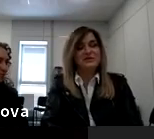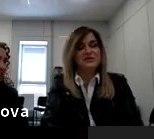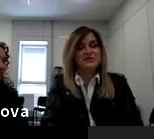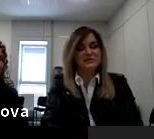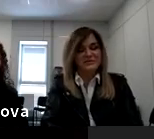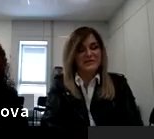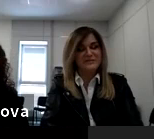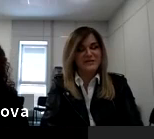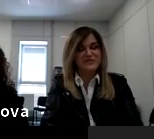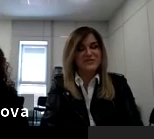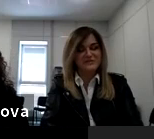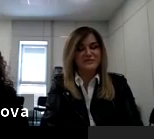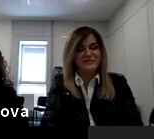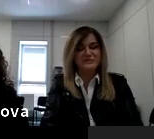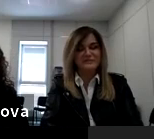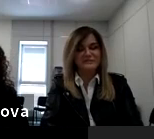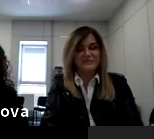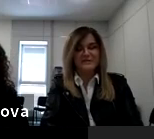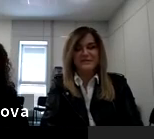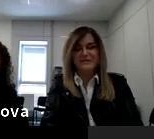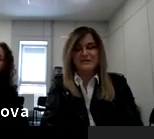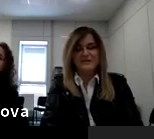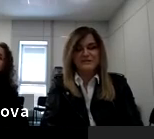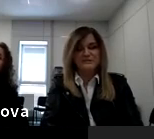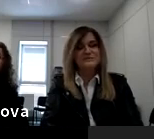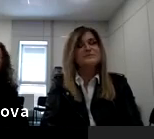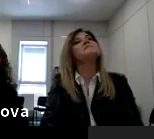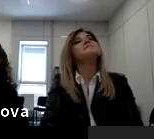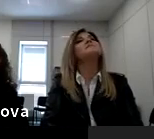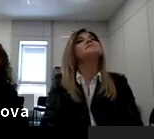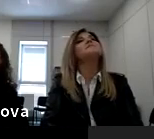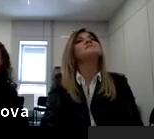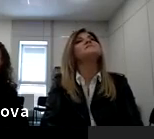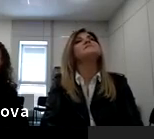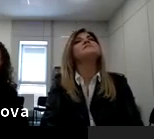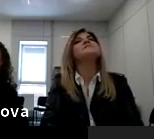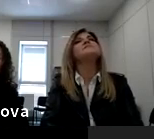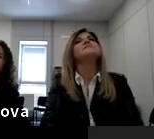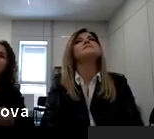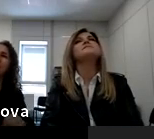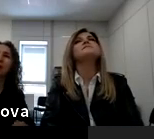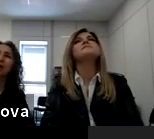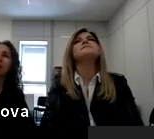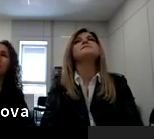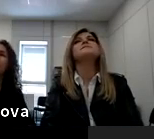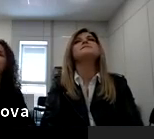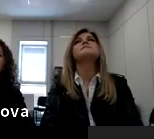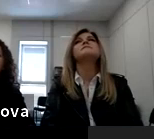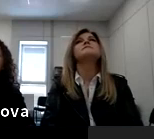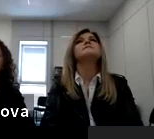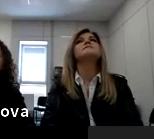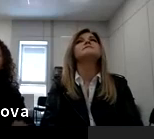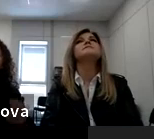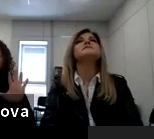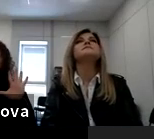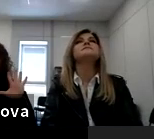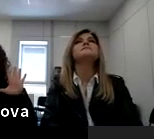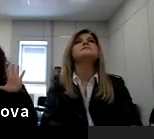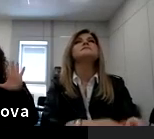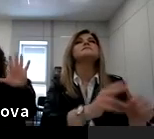building process, budget, and so on. And we use here several types of Starks for